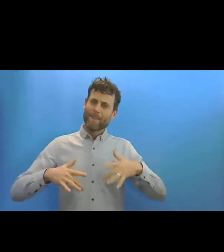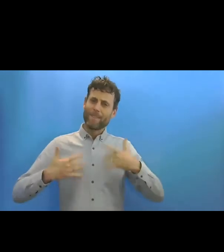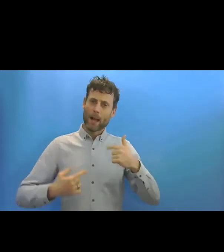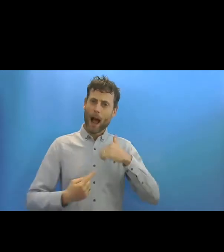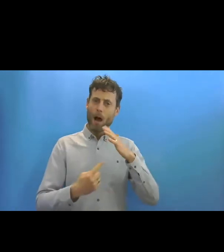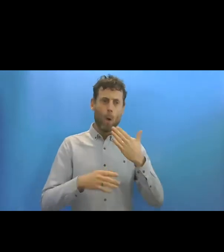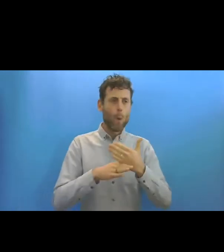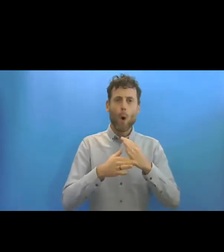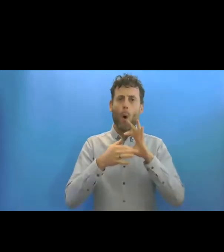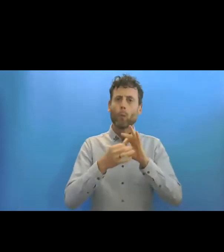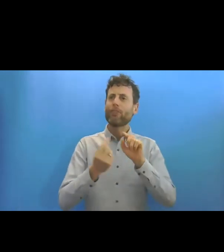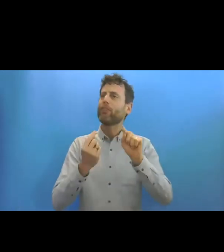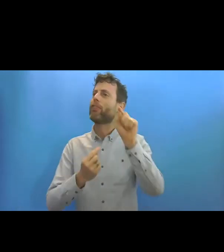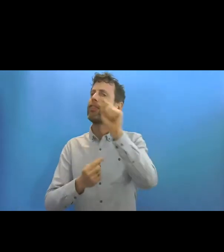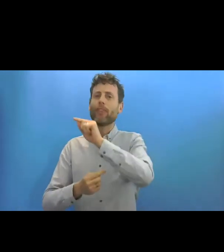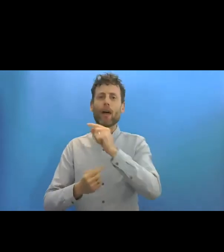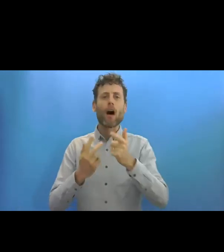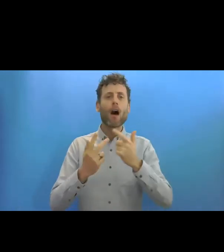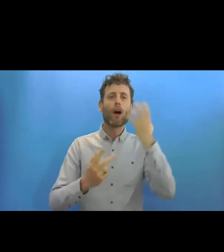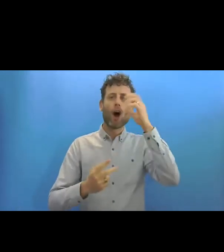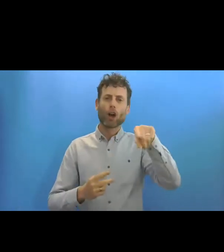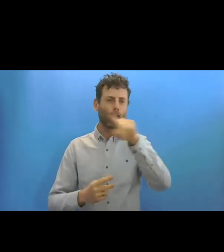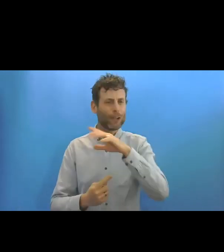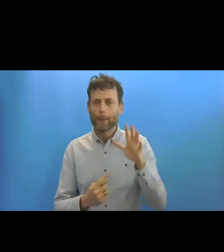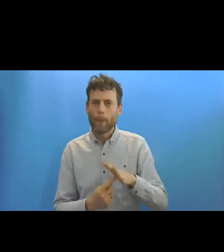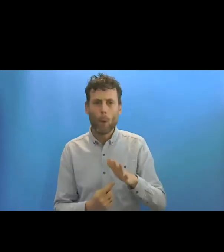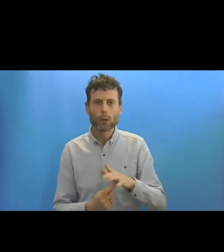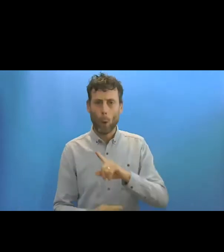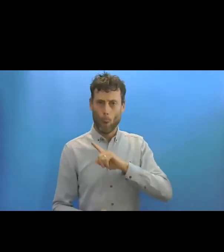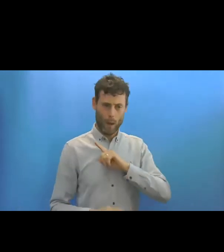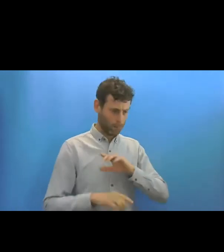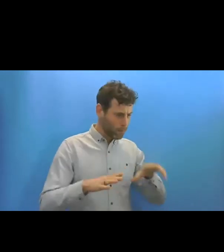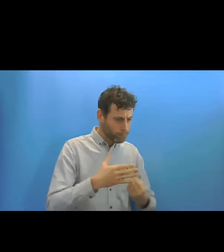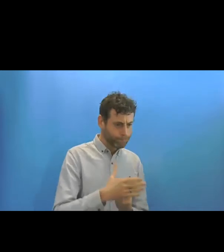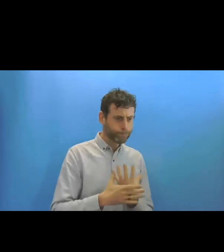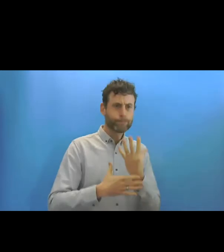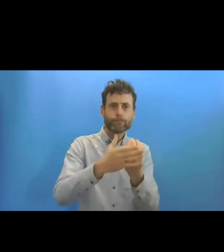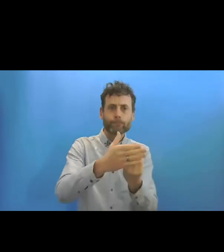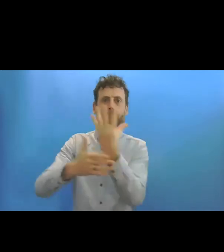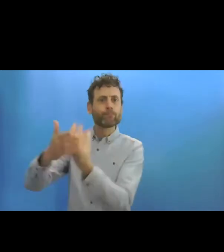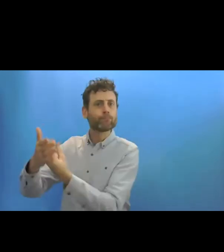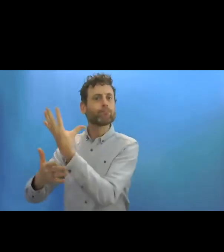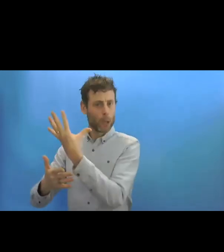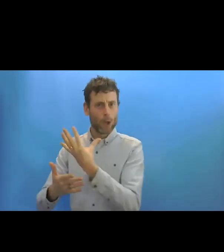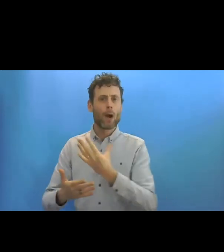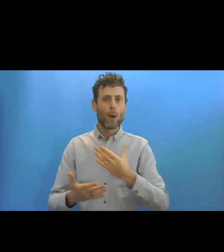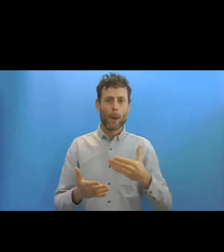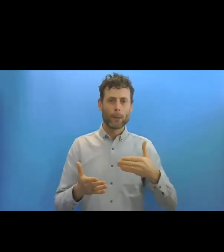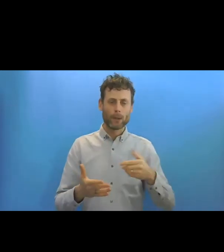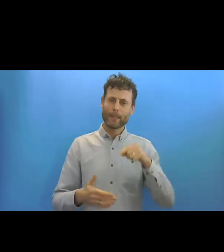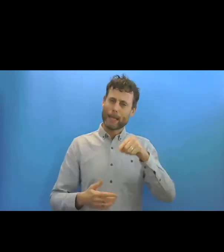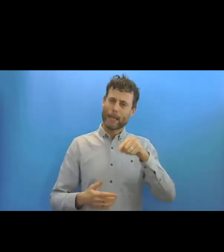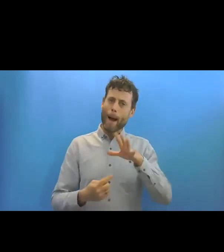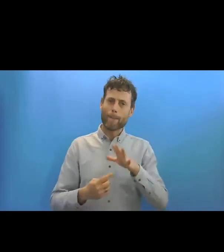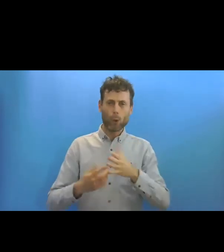to reach a wider international audience. And in doing so, start those bigger conversations about shifting perceptions of